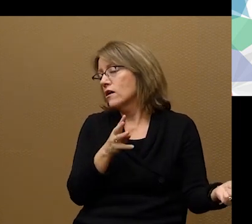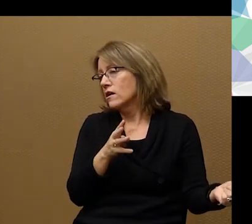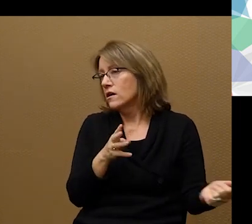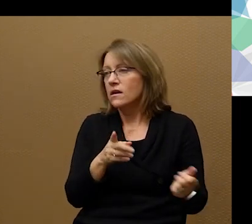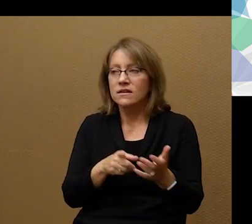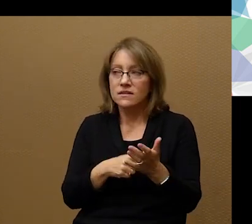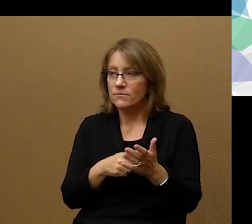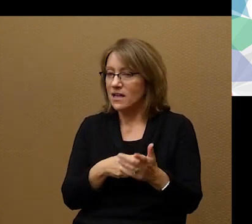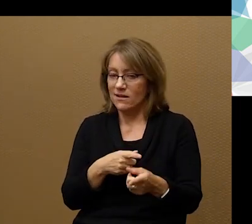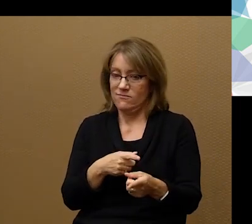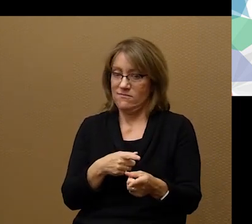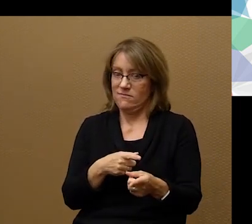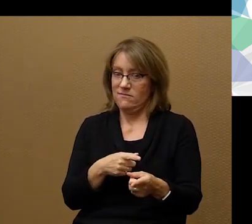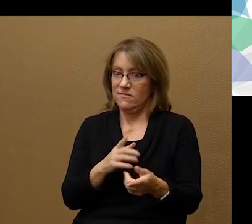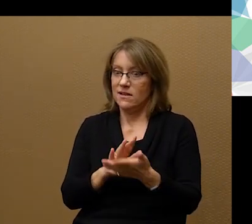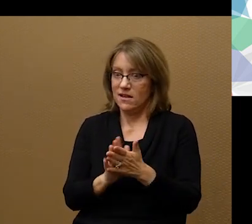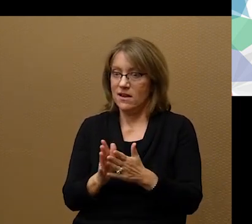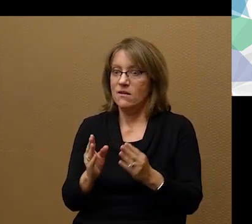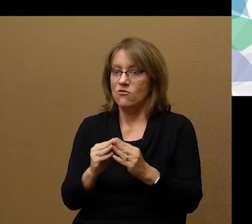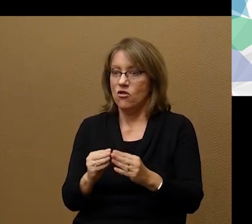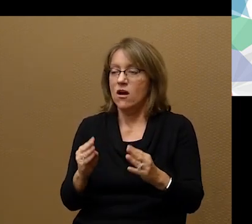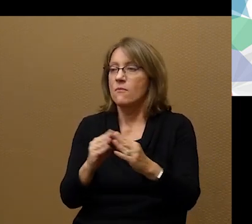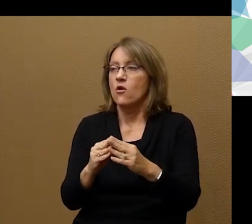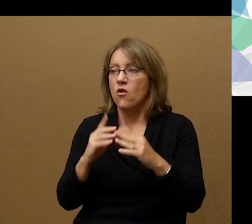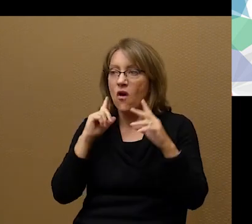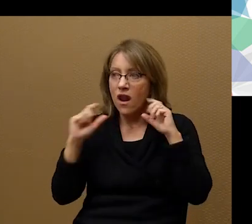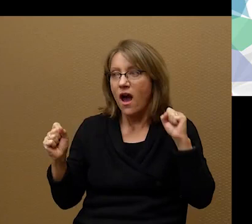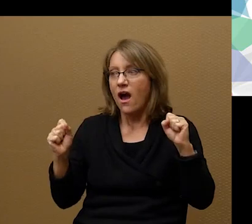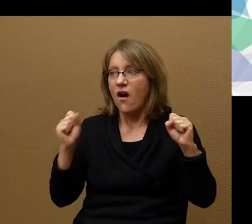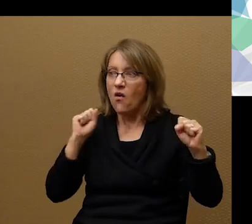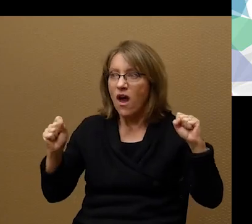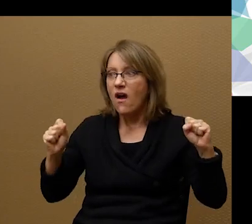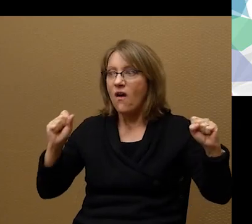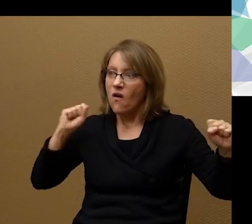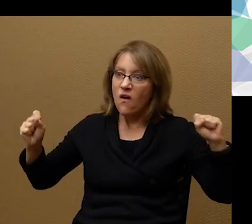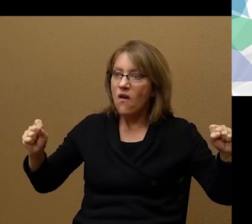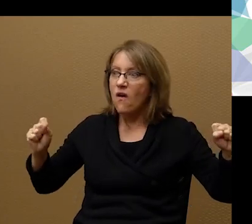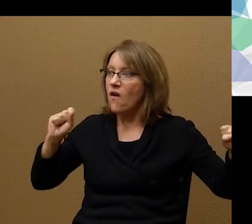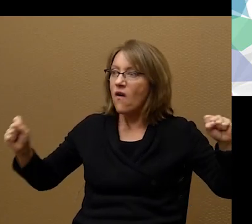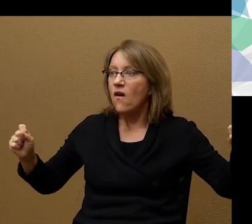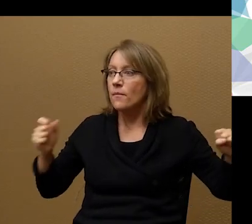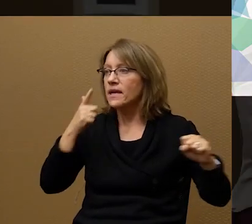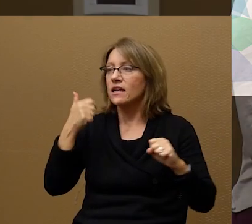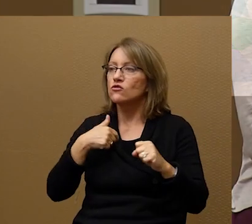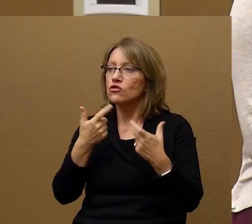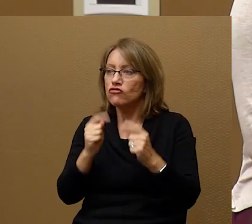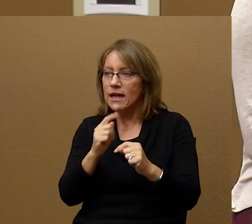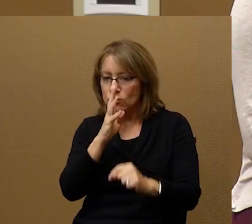get louder and they become more aggressive because we're trying to ignore the small ones.